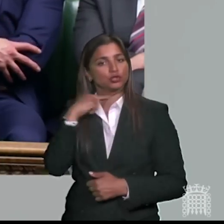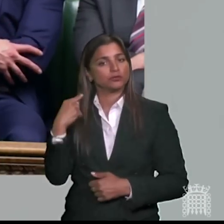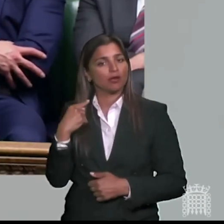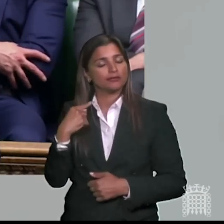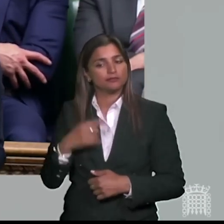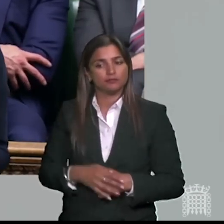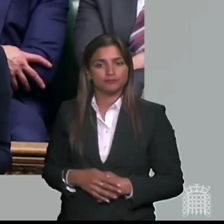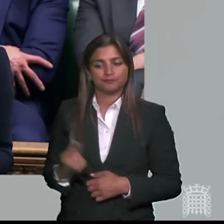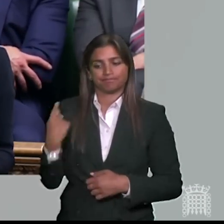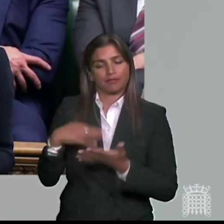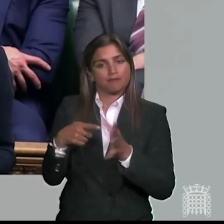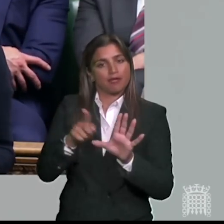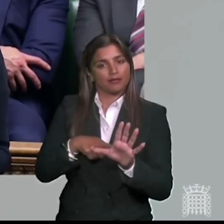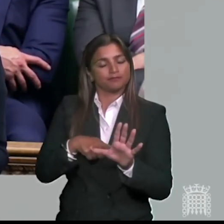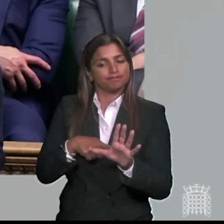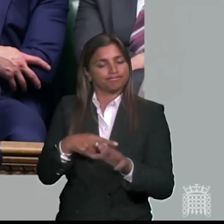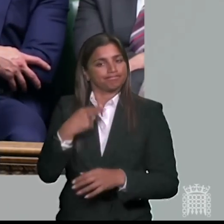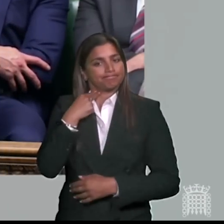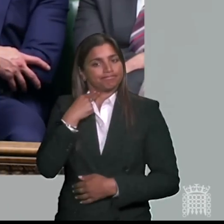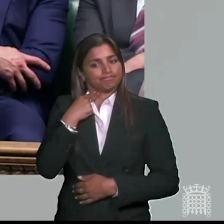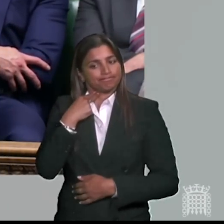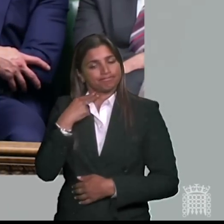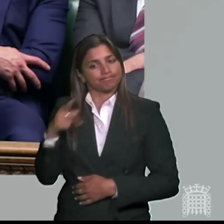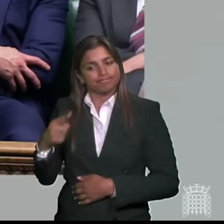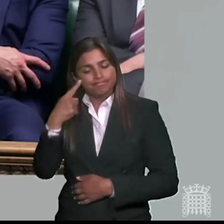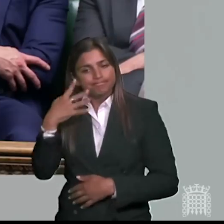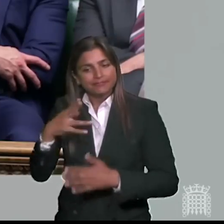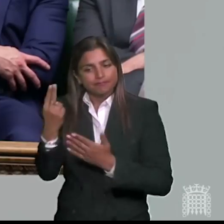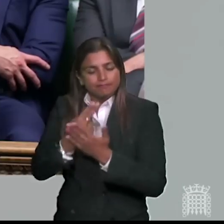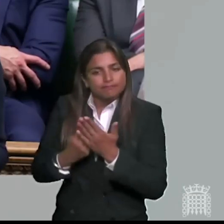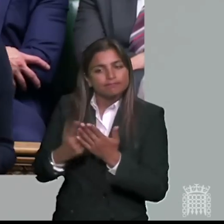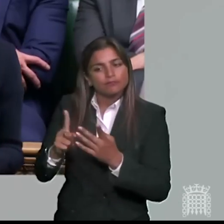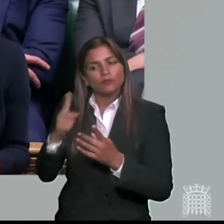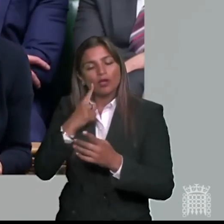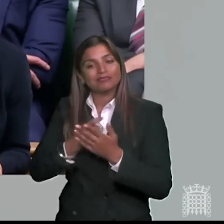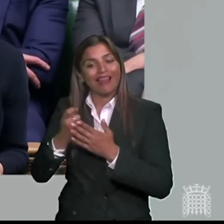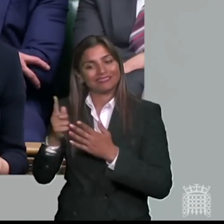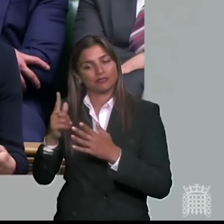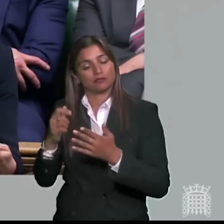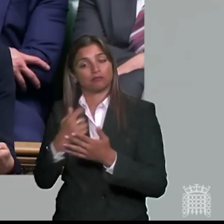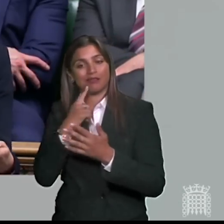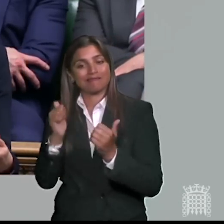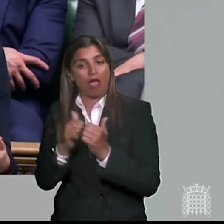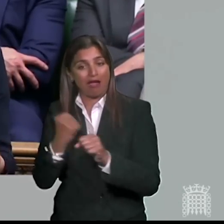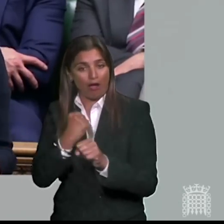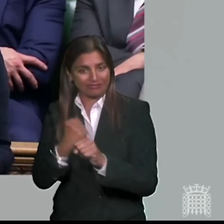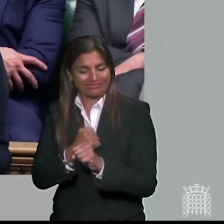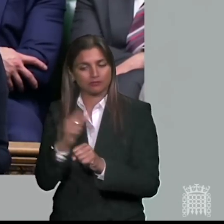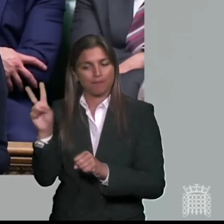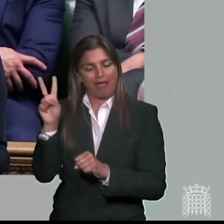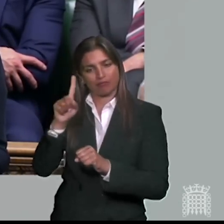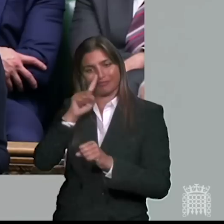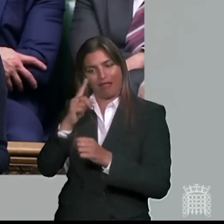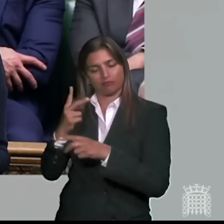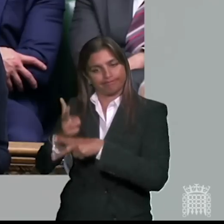tenancy for his next year's accommodation with his parents as the guarantor. The tenancy includes a clause which states that the